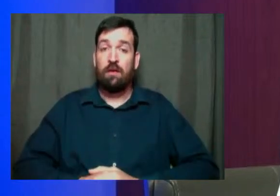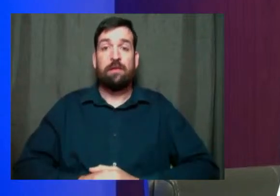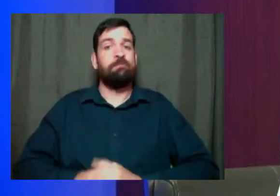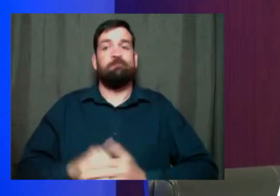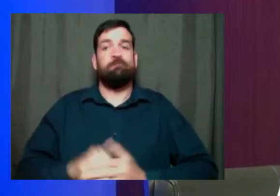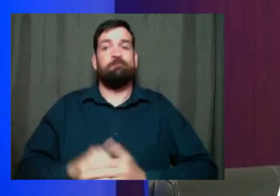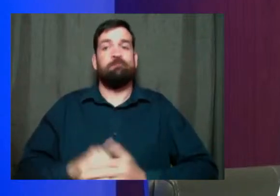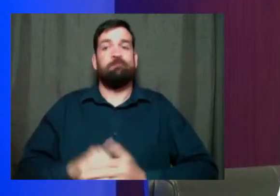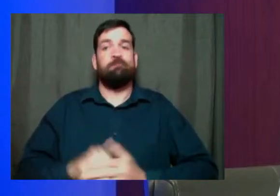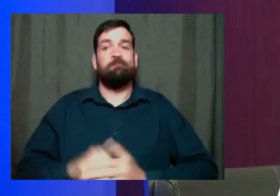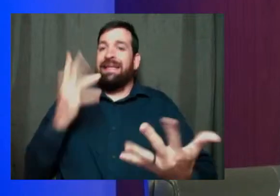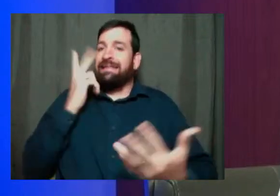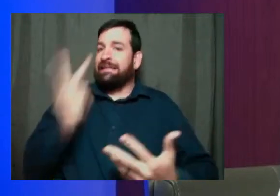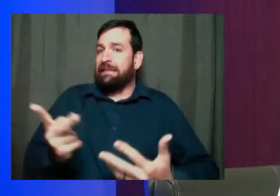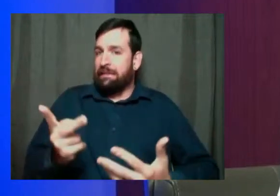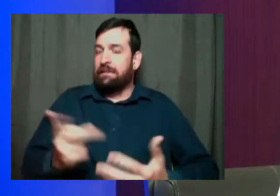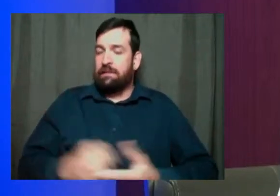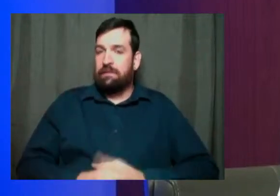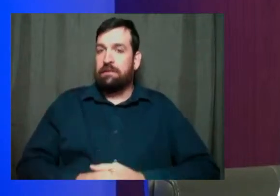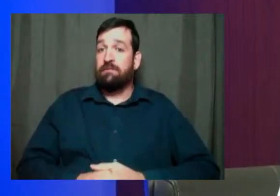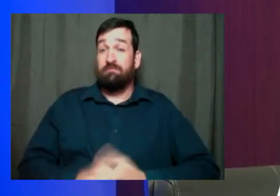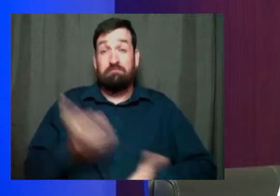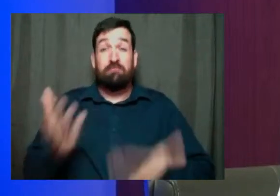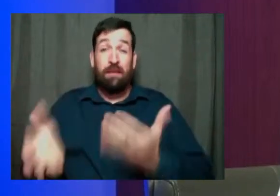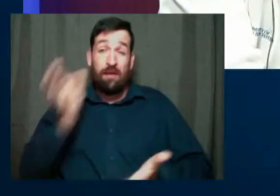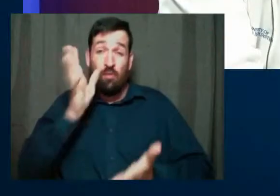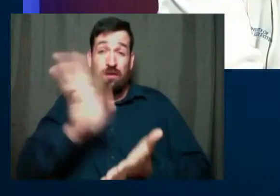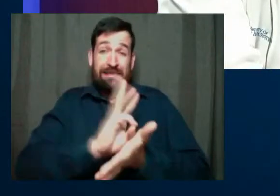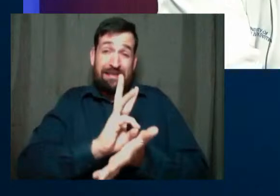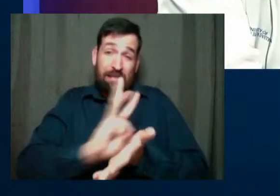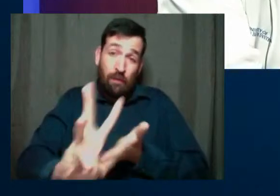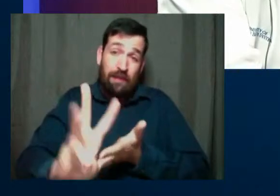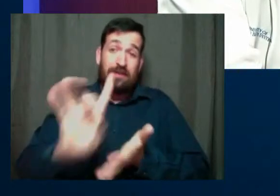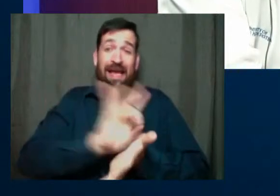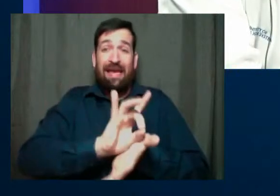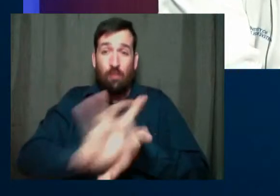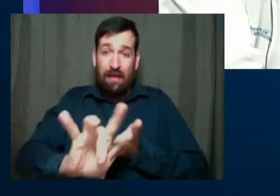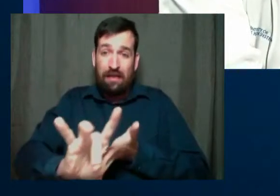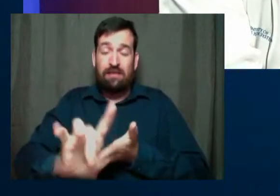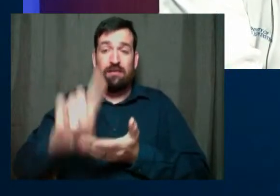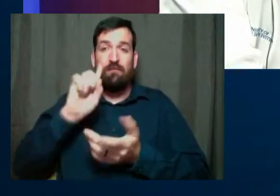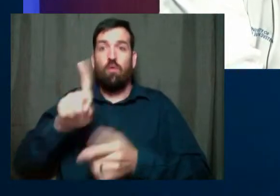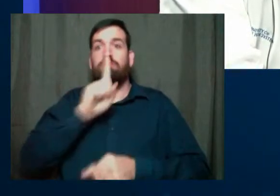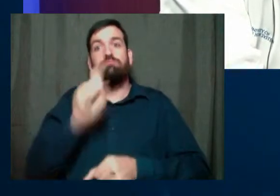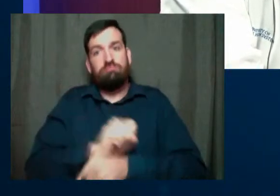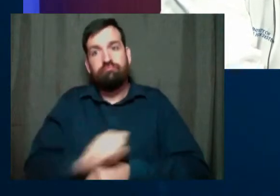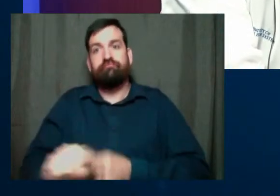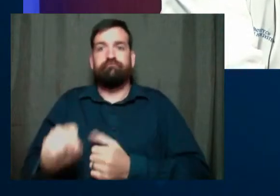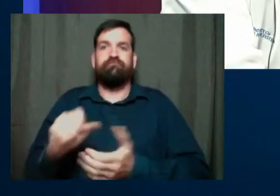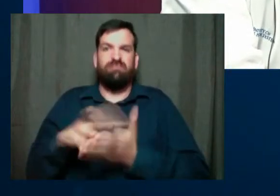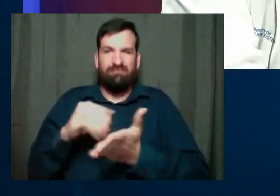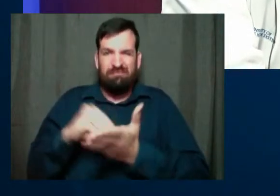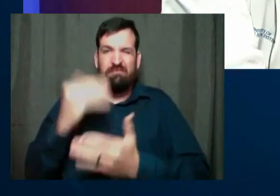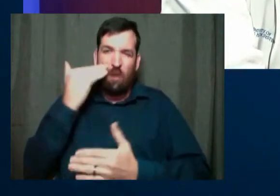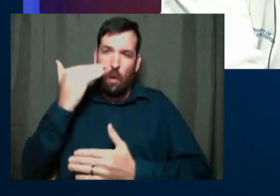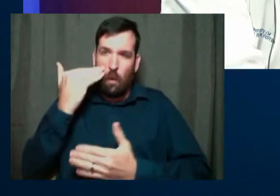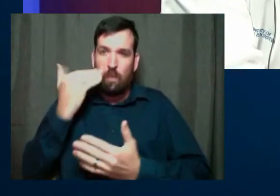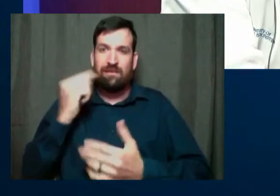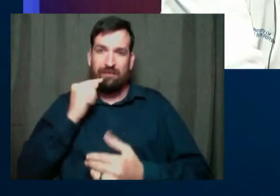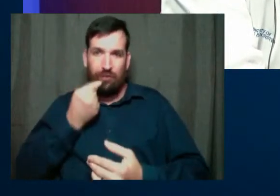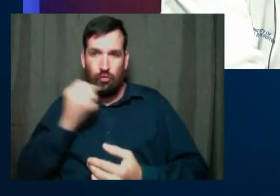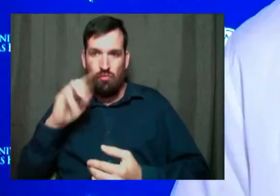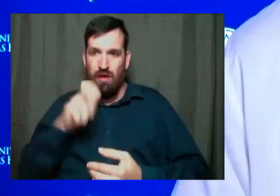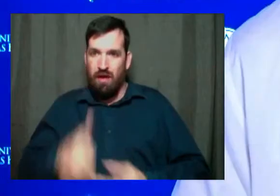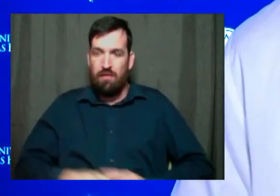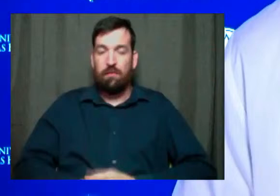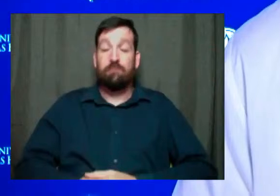happens, because it will take us 6 or 8 weeks to know the true severity of the disease. Yeah, and what I would say is, remember early on too, we thought that people